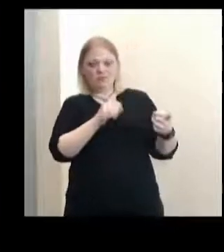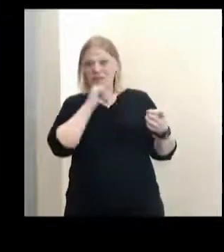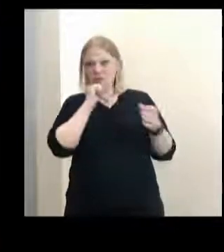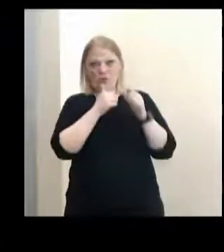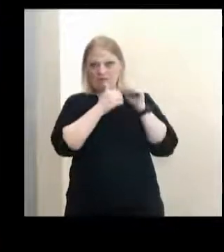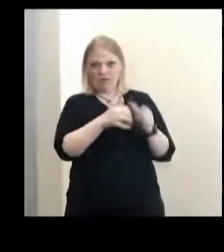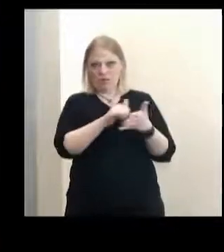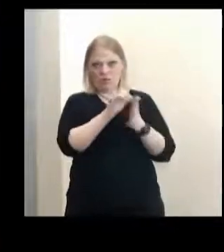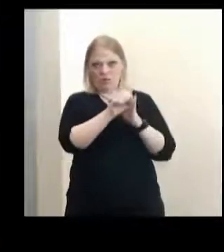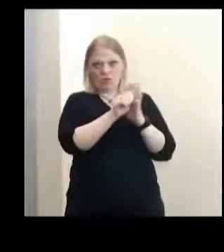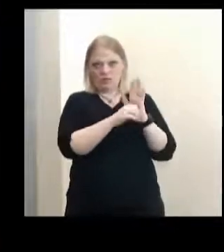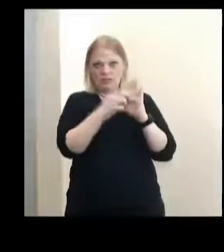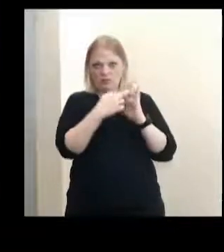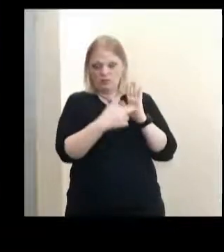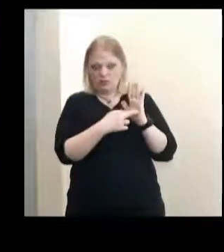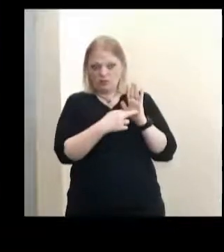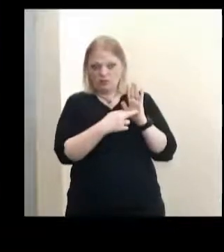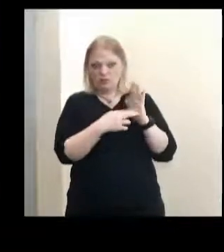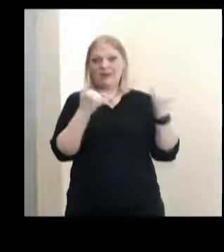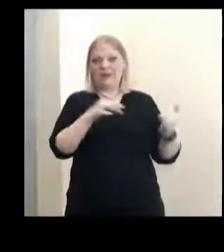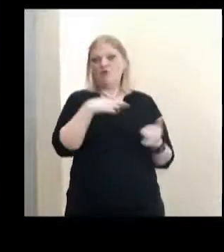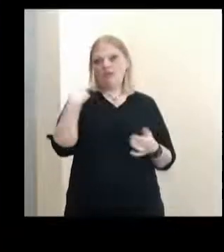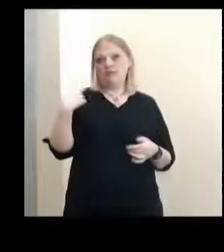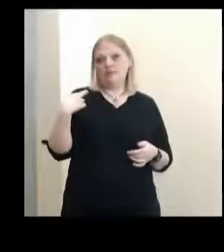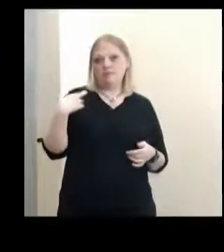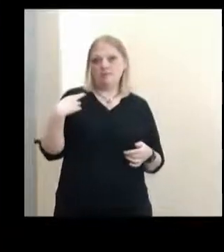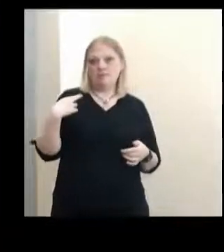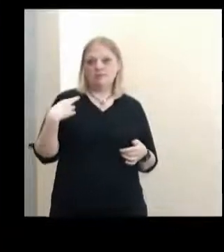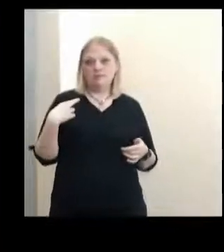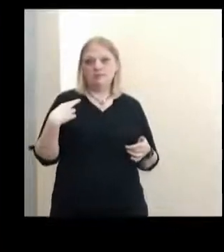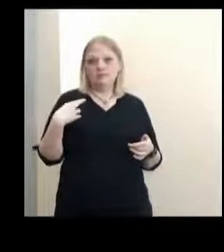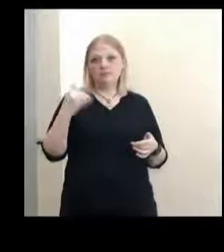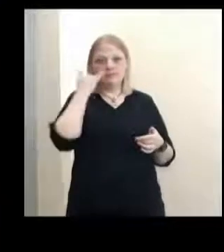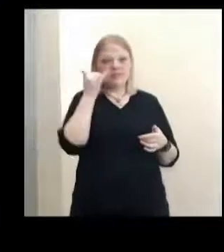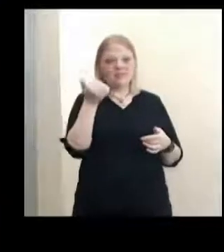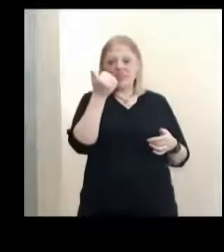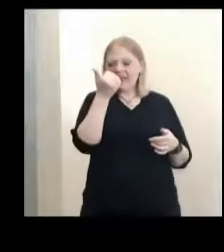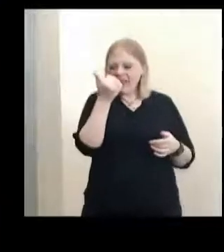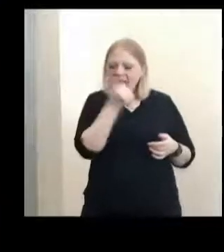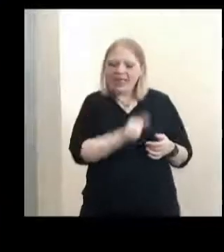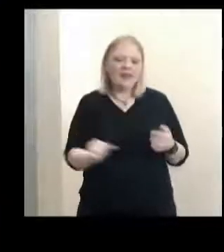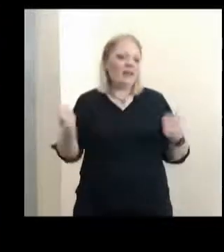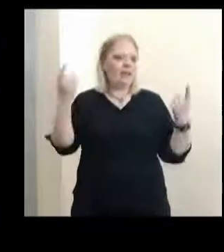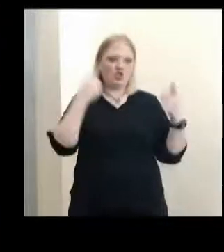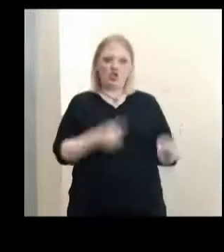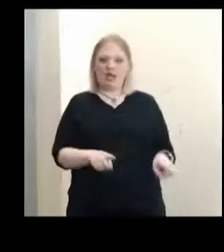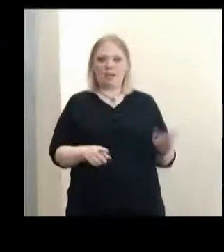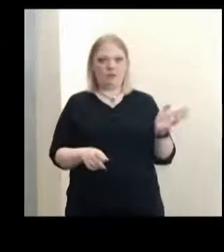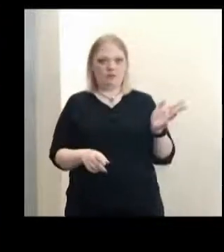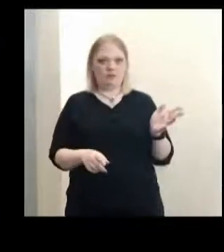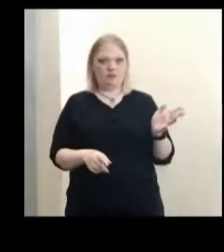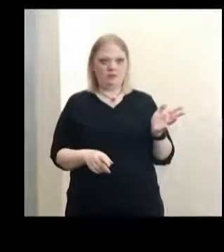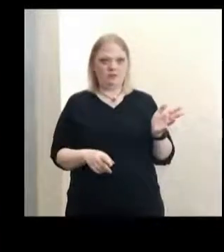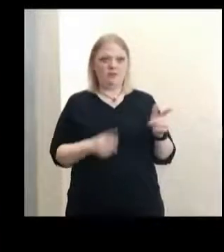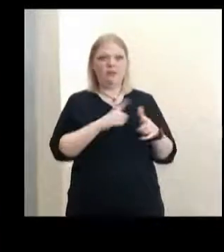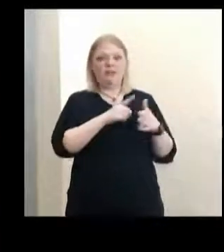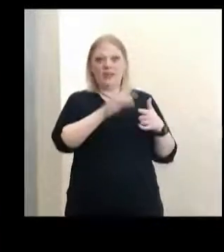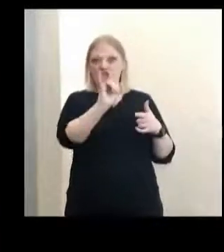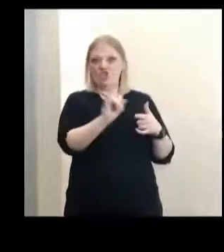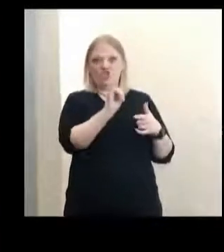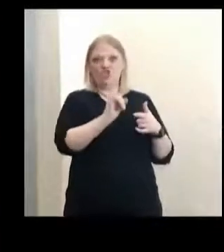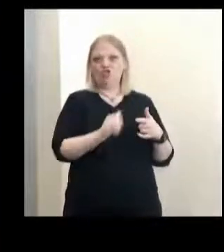New York State guidelines are at risk if anything should happen there, such that their insurance would not cover